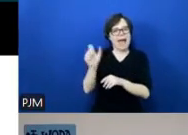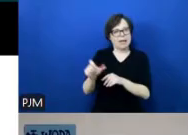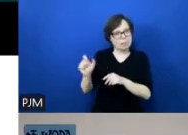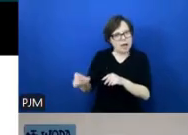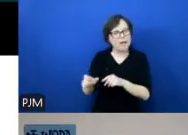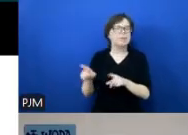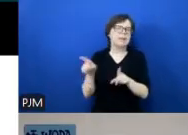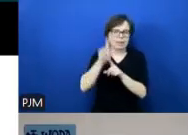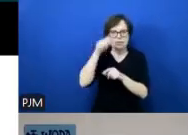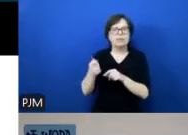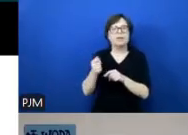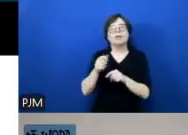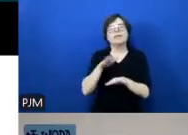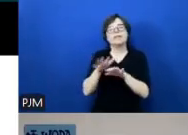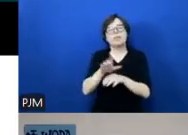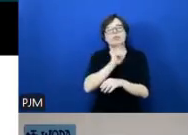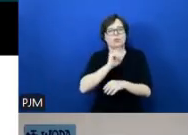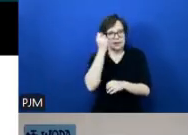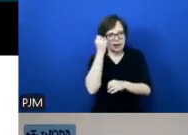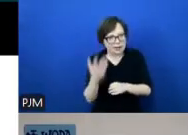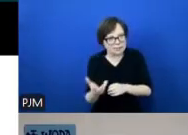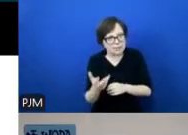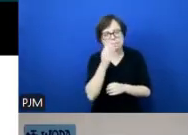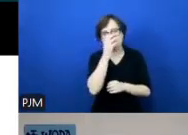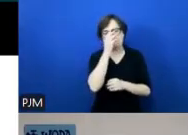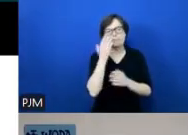system based on neural networks.